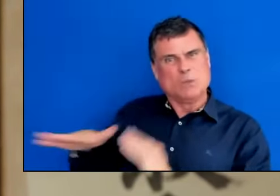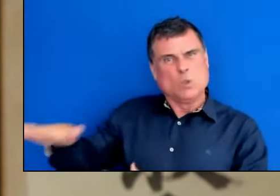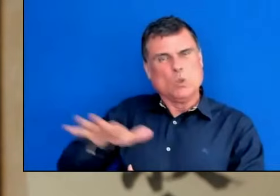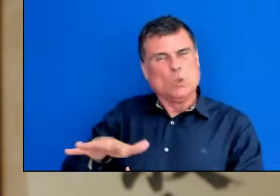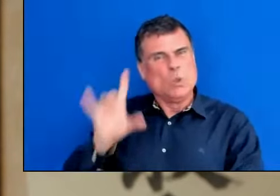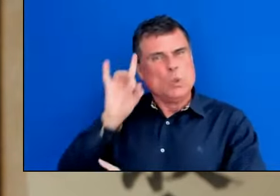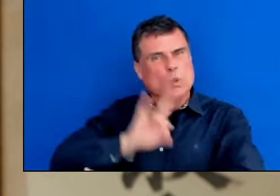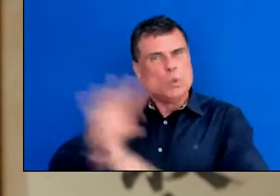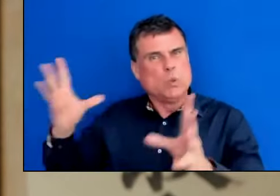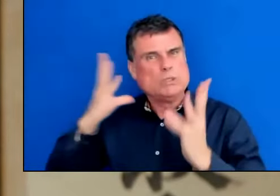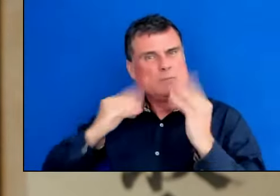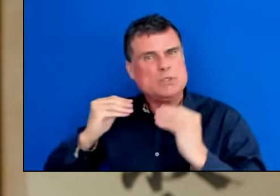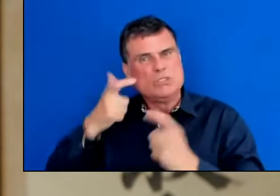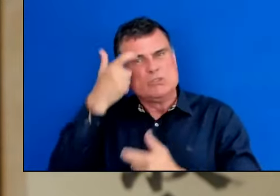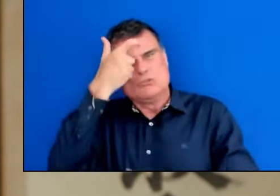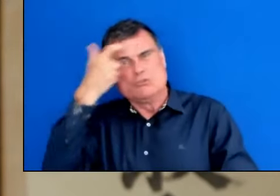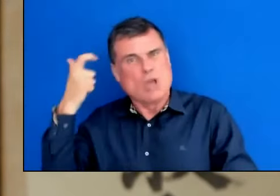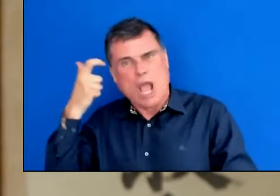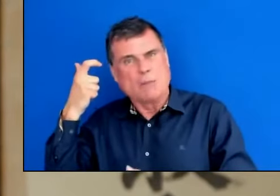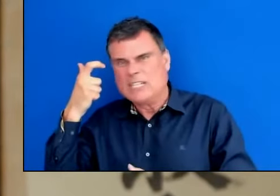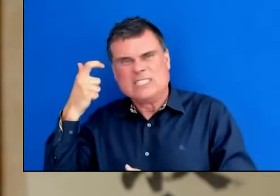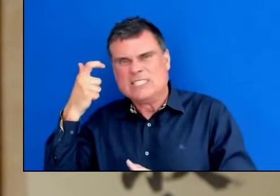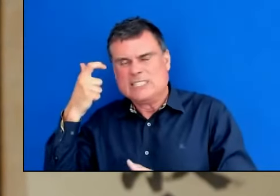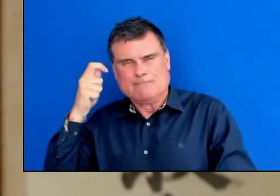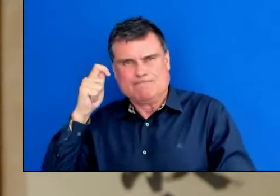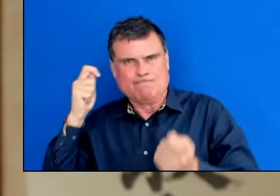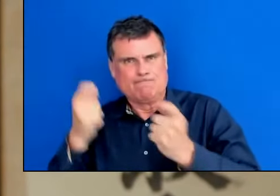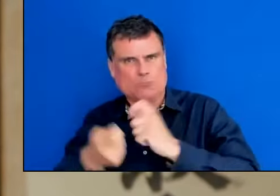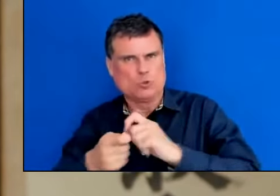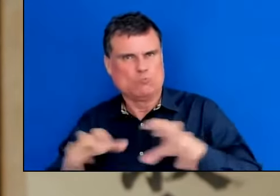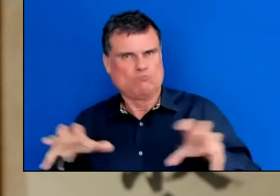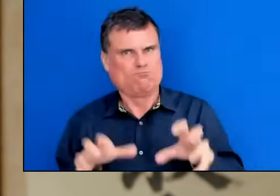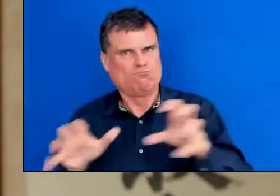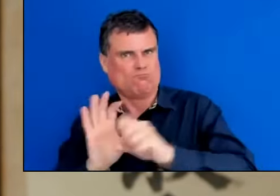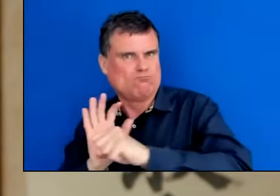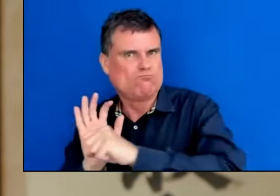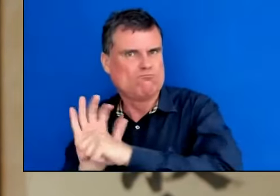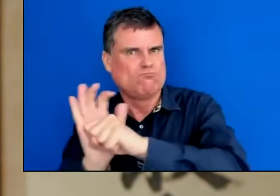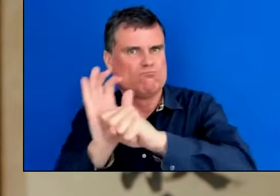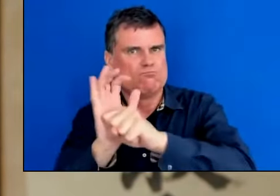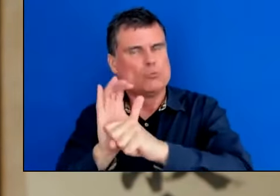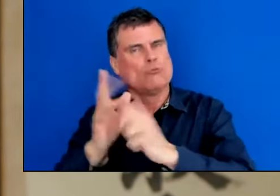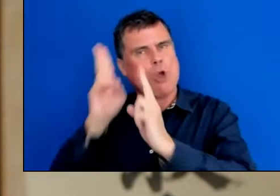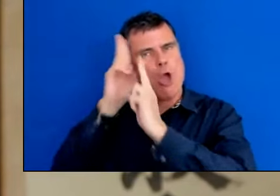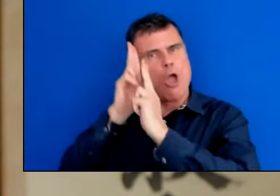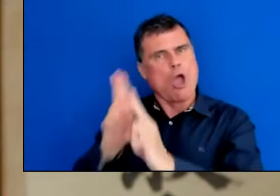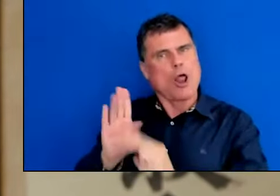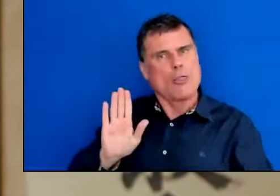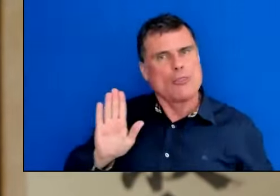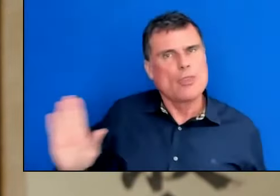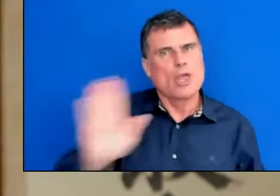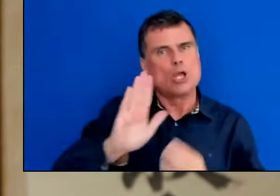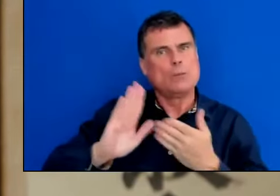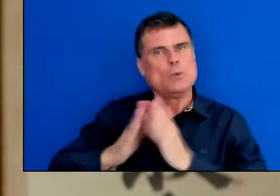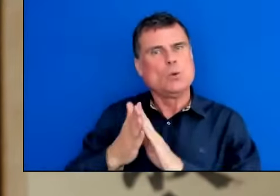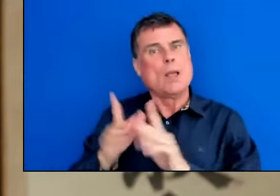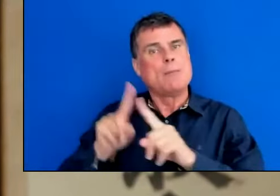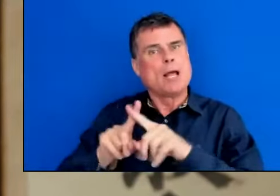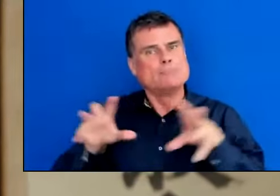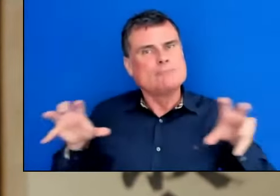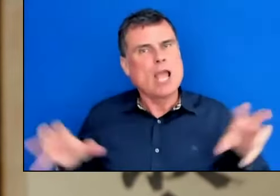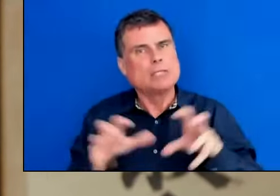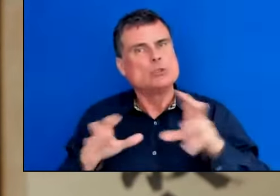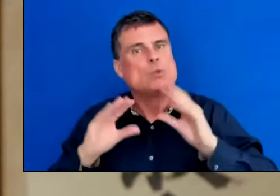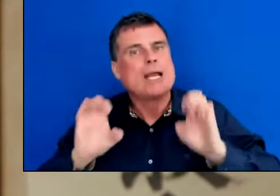their trauma into action. Action to honor the legacies of their communities, and action to